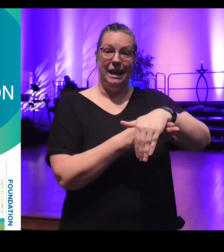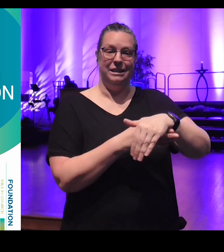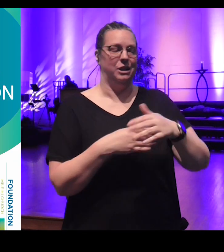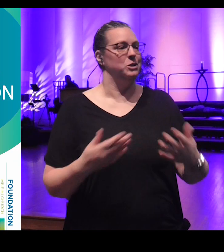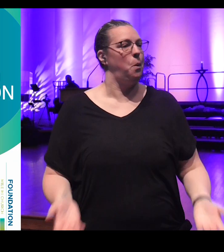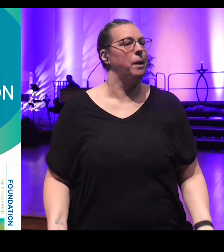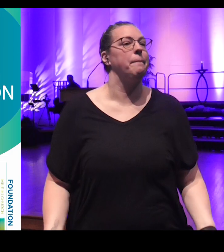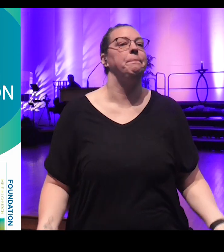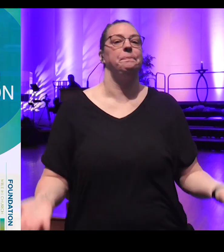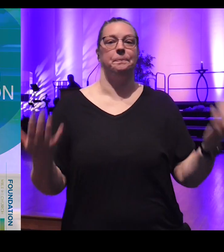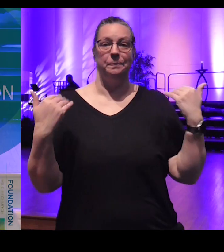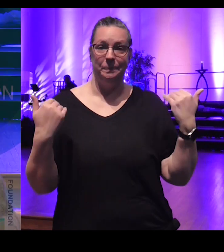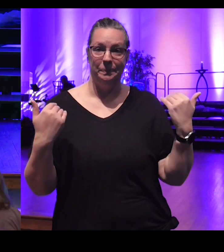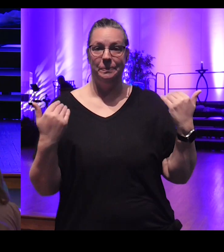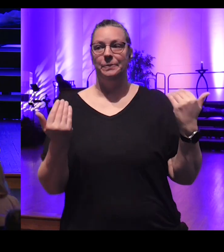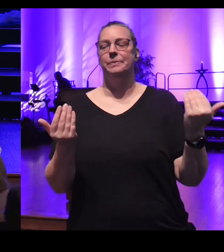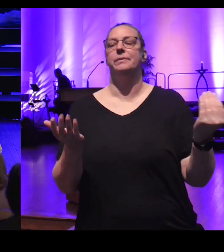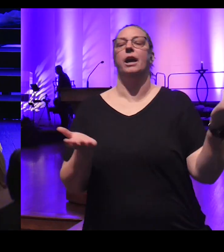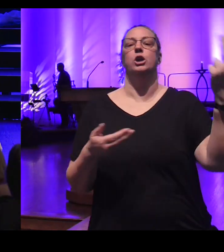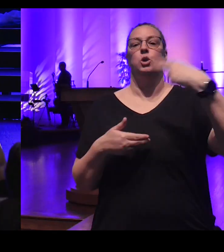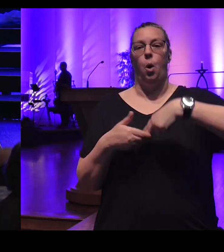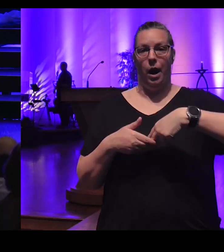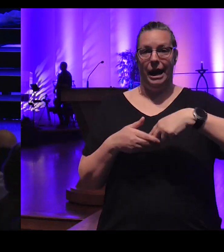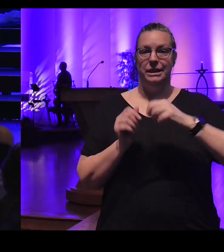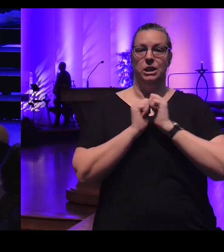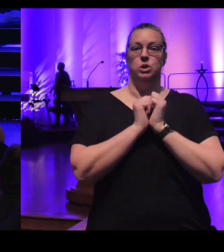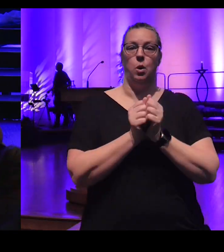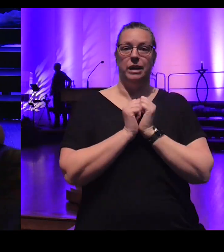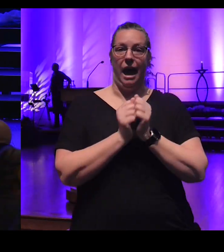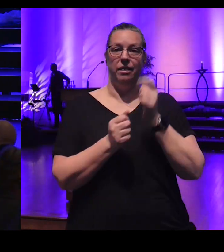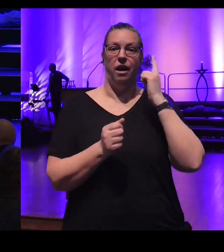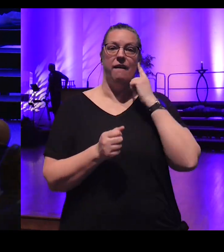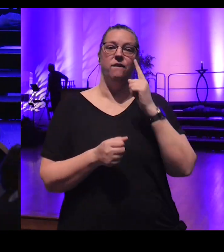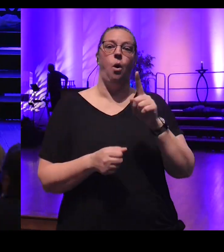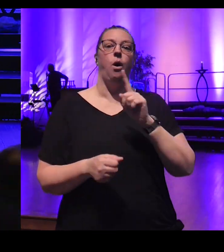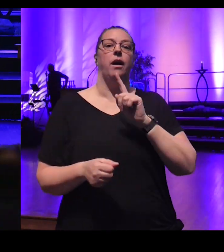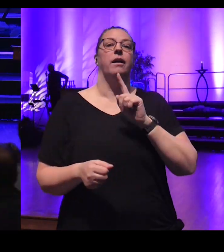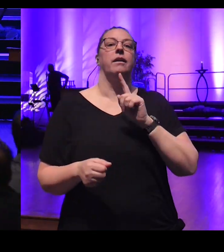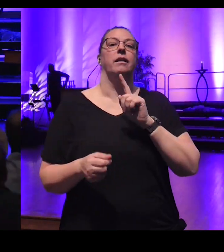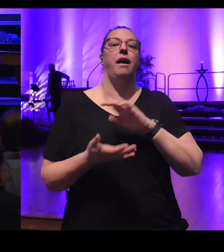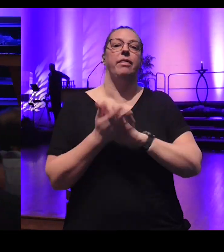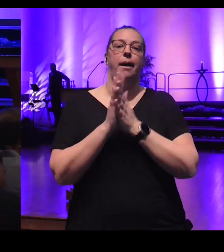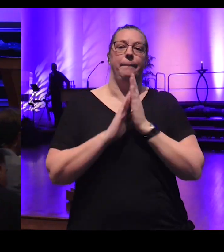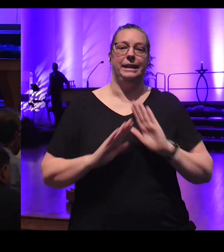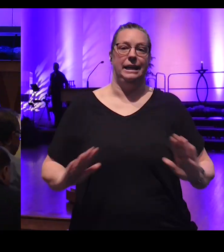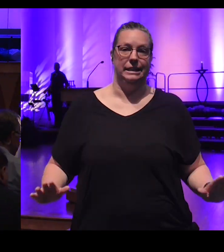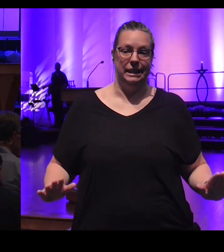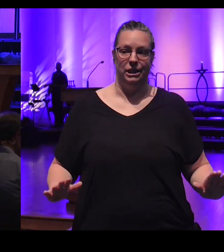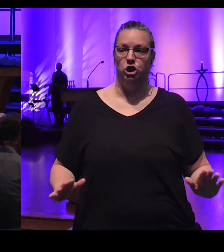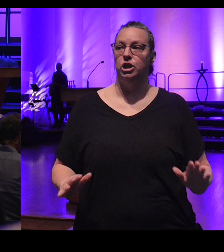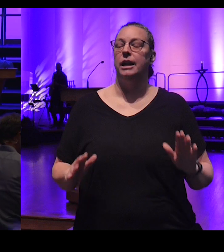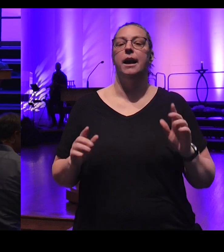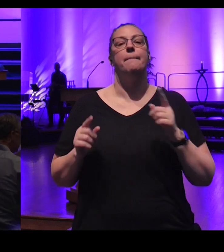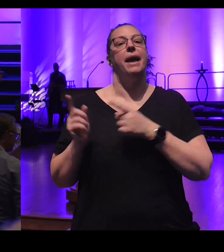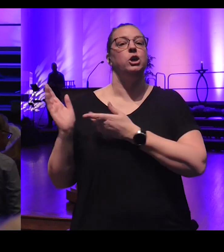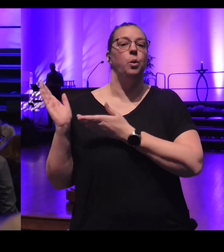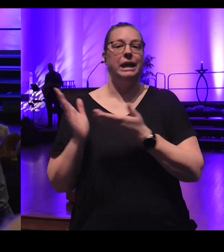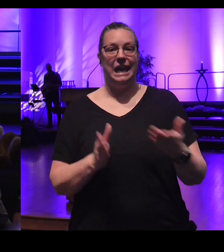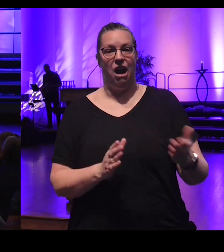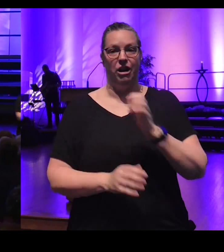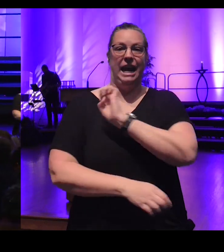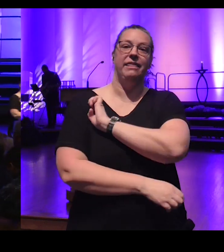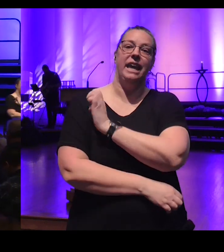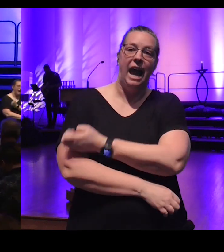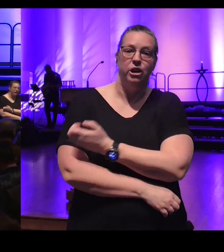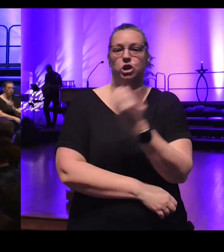you'll rise and stand with me as we join together for the benediction. May you carry the